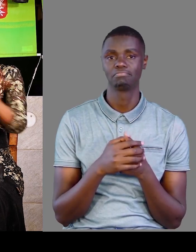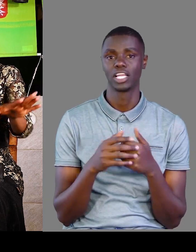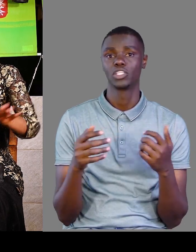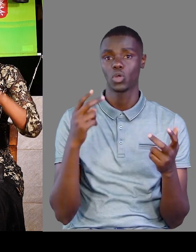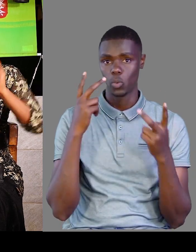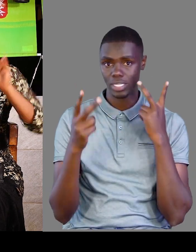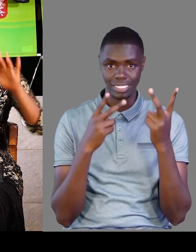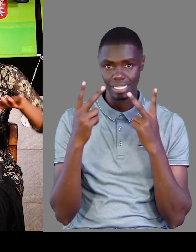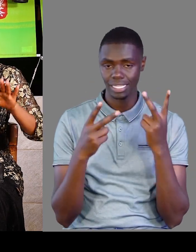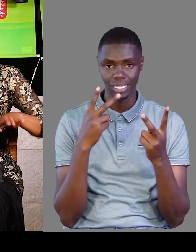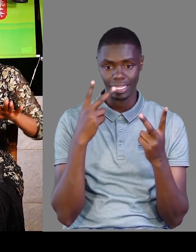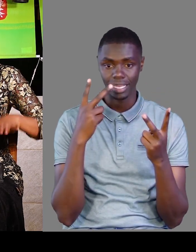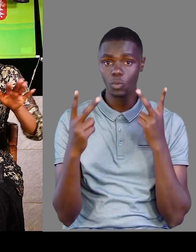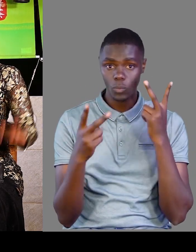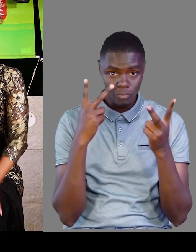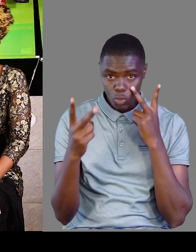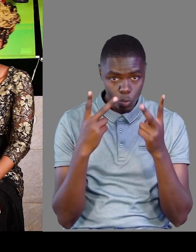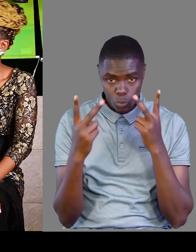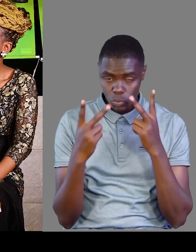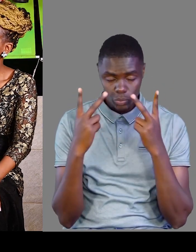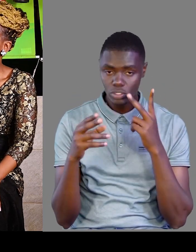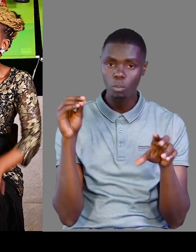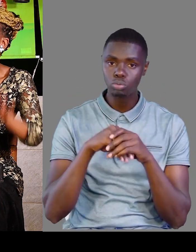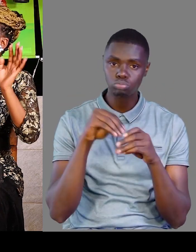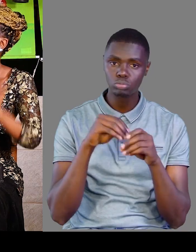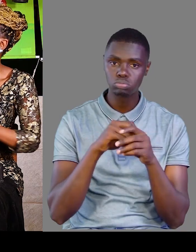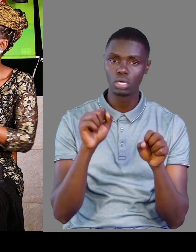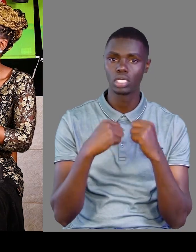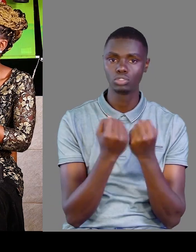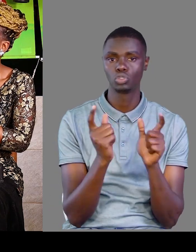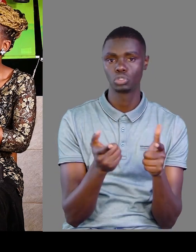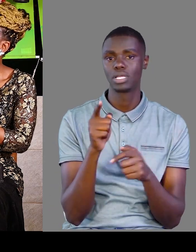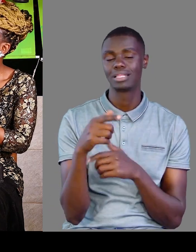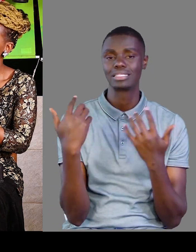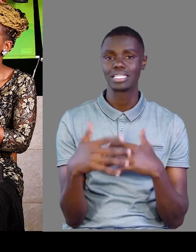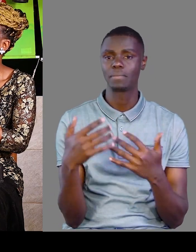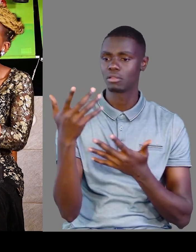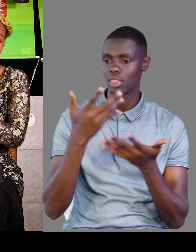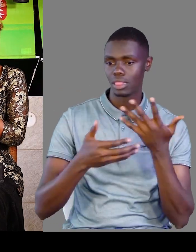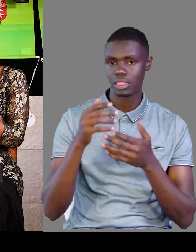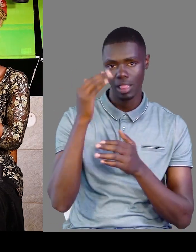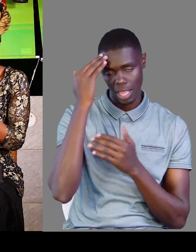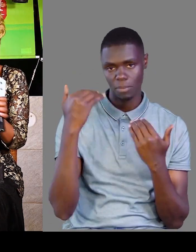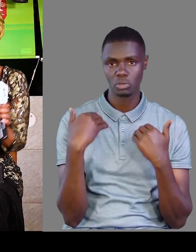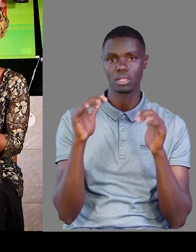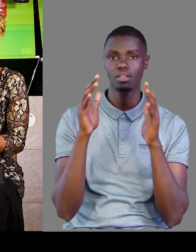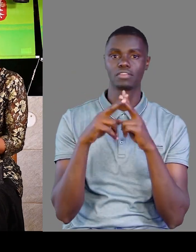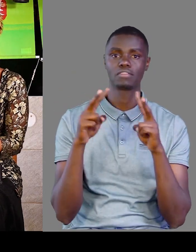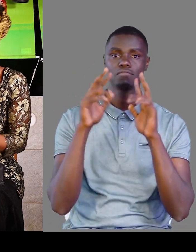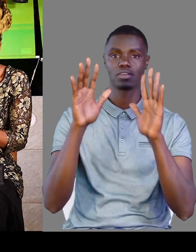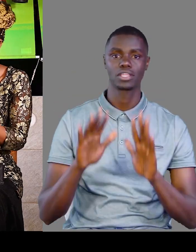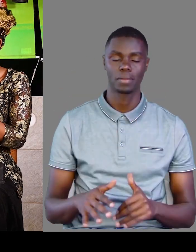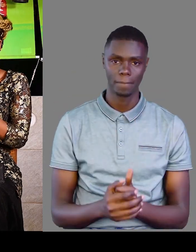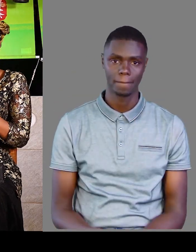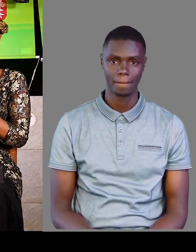to see the views zikiflow hapo hivyo on social media. Thank you so much, and this is amazing. Talking of you. mental Look health, sifanyeni blush